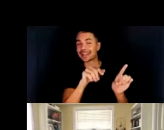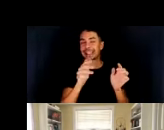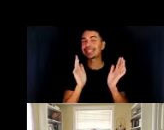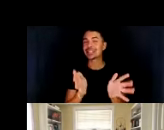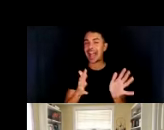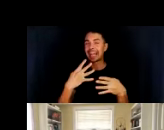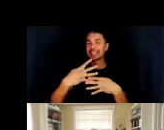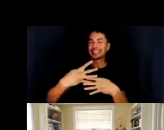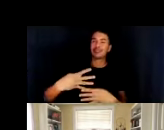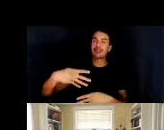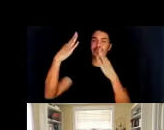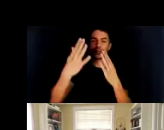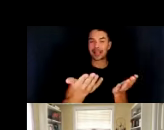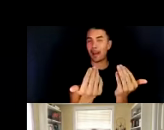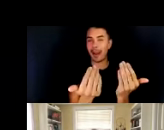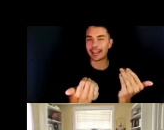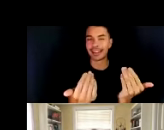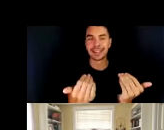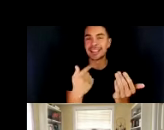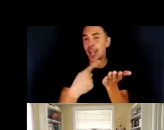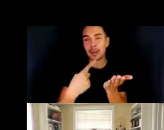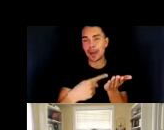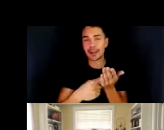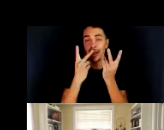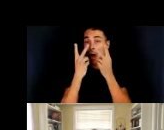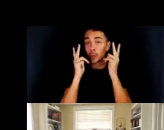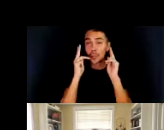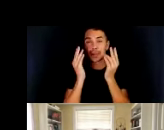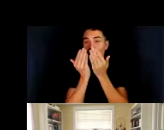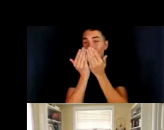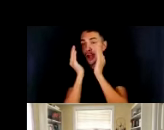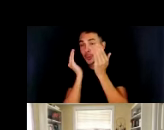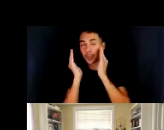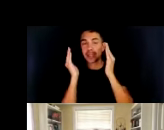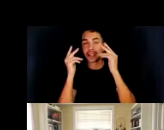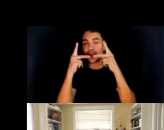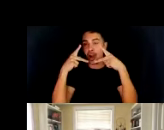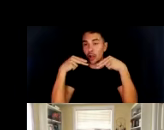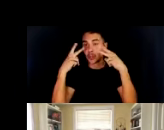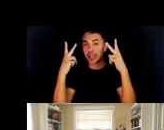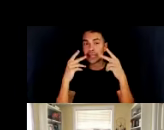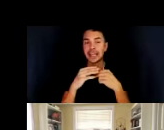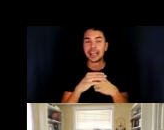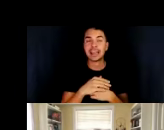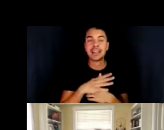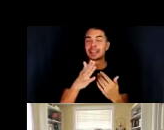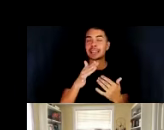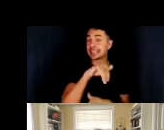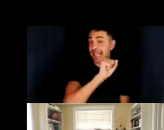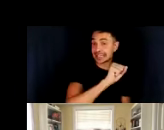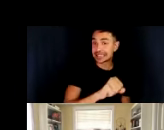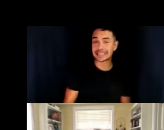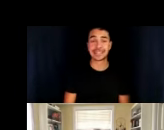chat, talk about our Halloween, yay or nay, and best costume you have ever had.